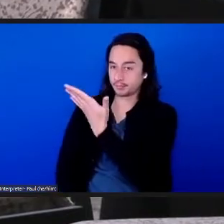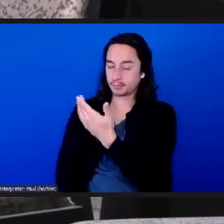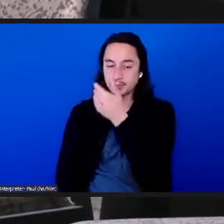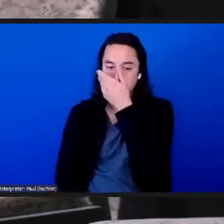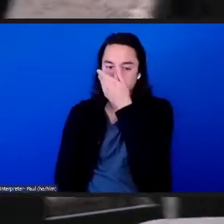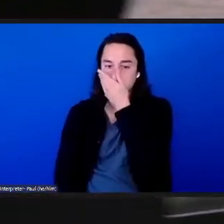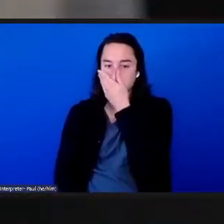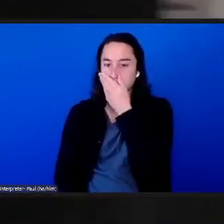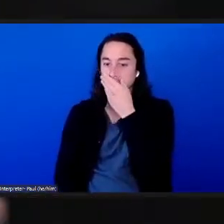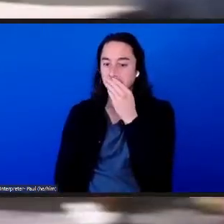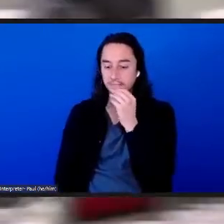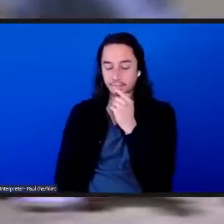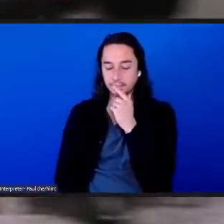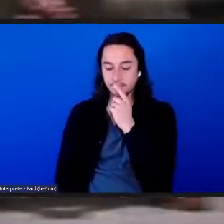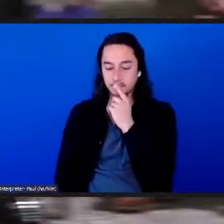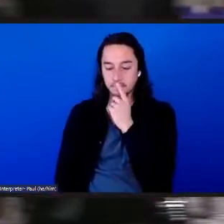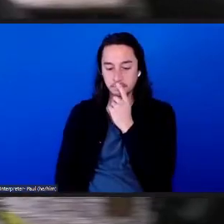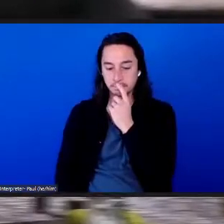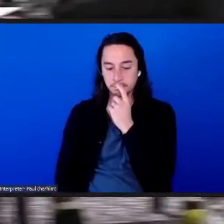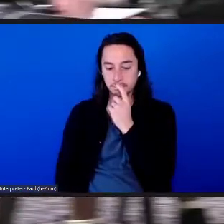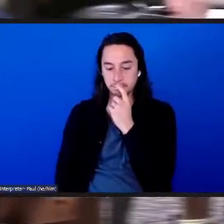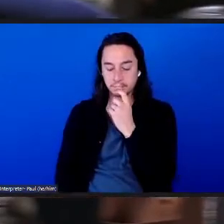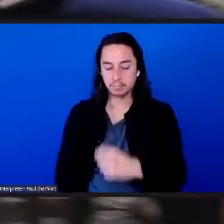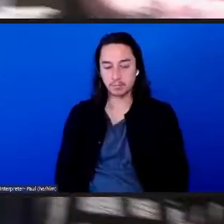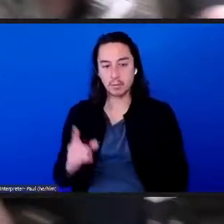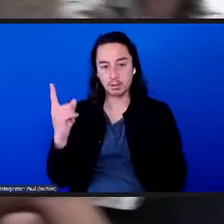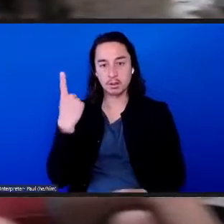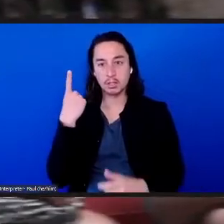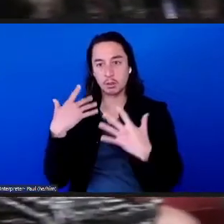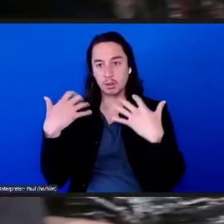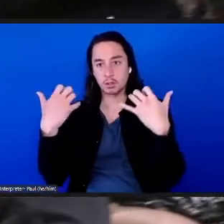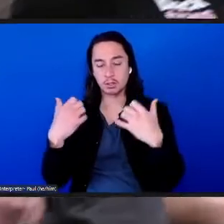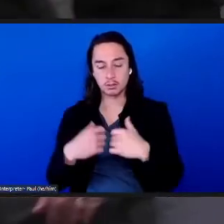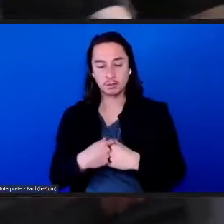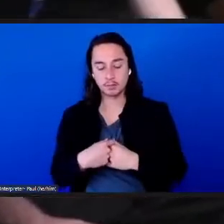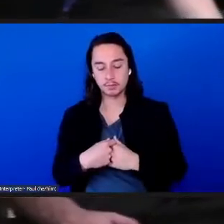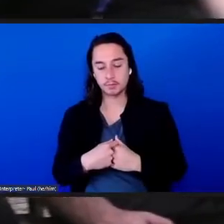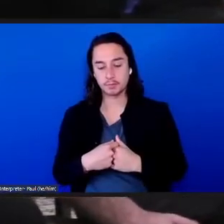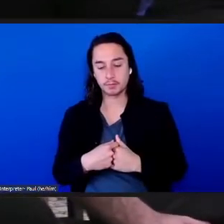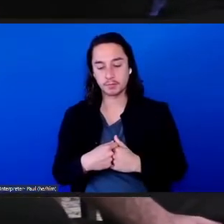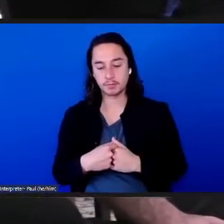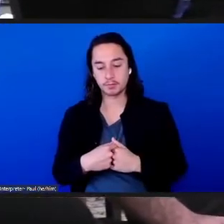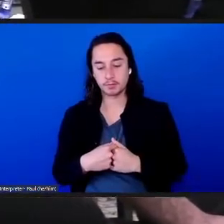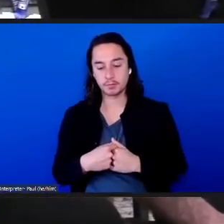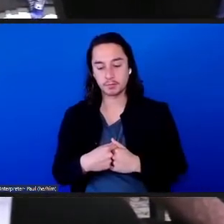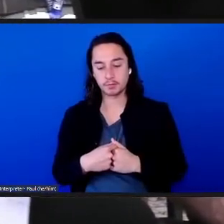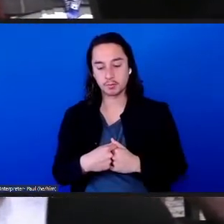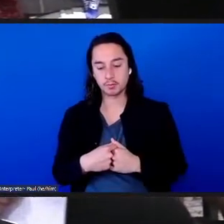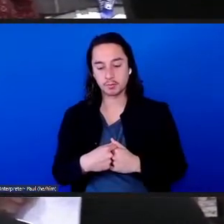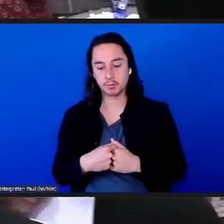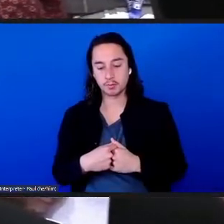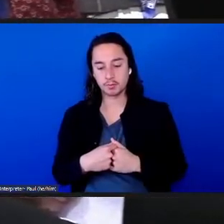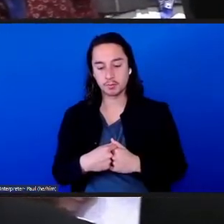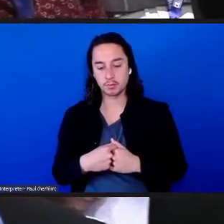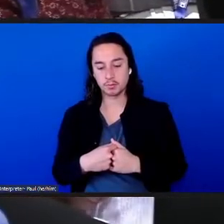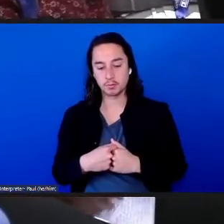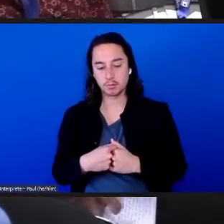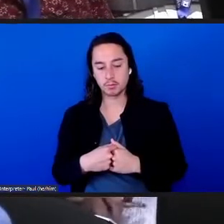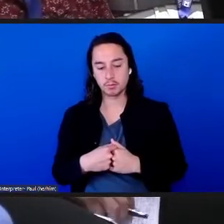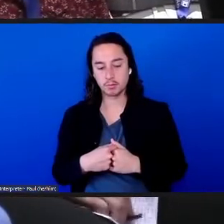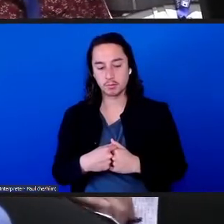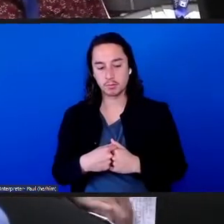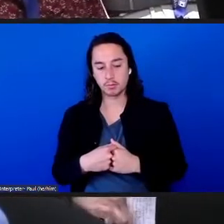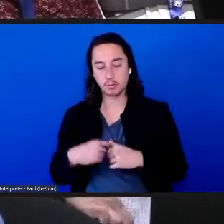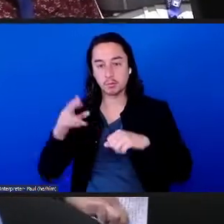you, honey. So as I was telling Joseph, I was like, you know, of course the word